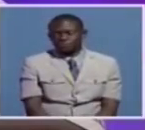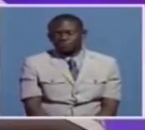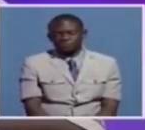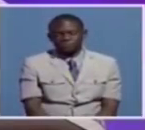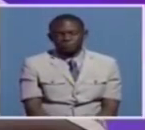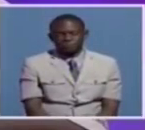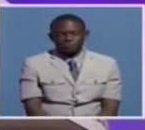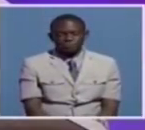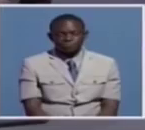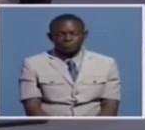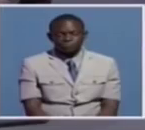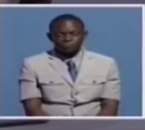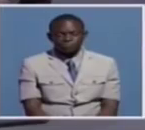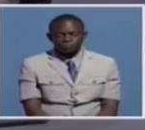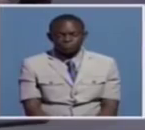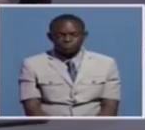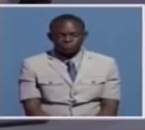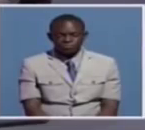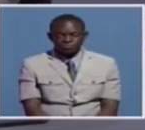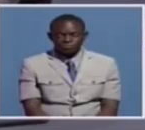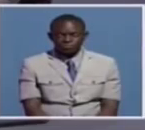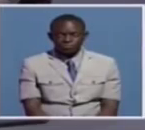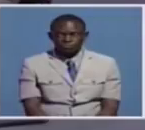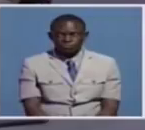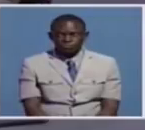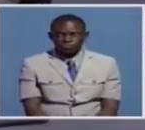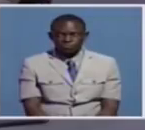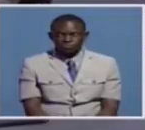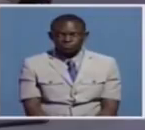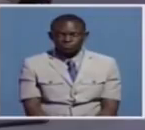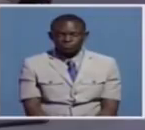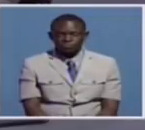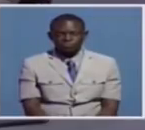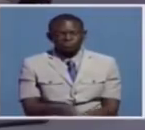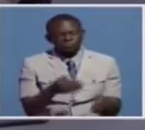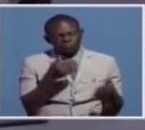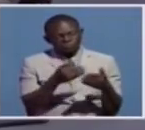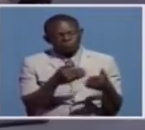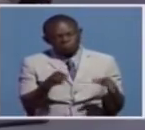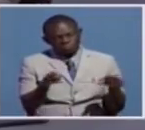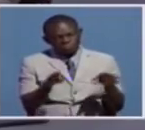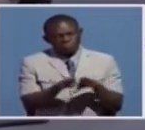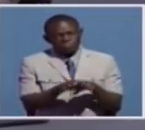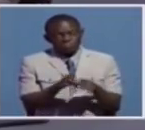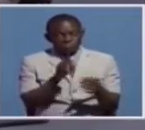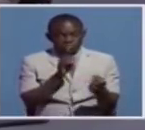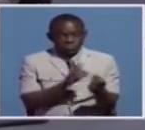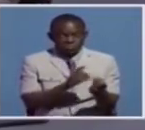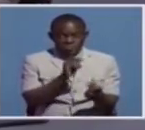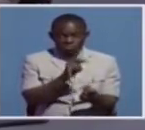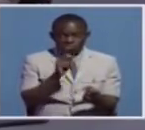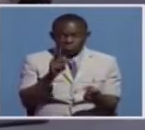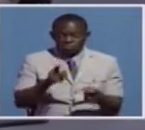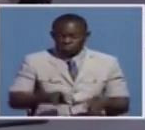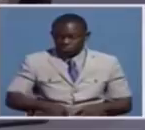I've been wondering one issue, maybe as we close. I've been wondering, you've seen Dr. Kaunda's life. Yes. You're seeing it